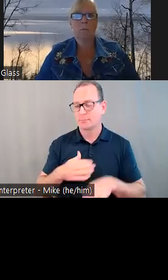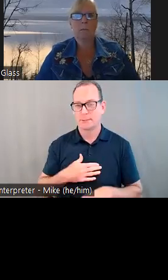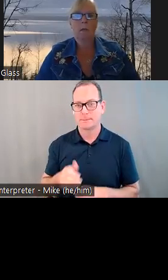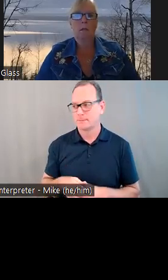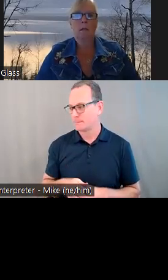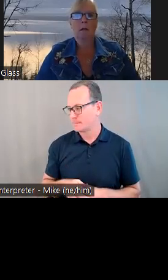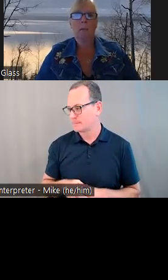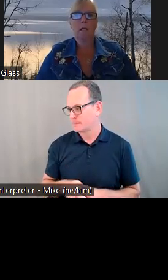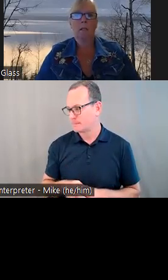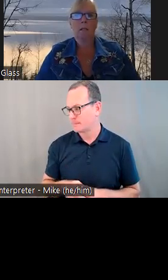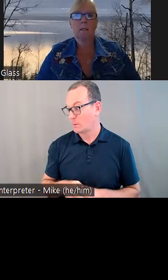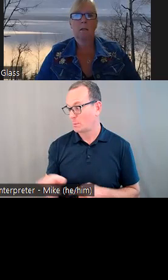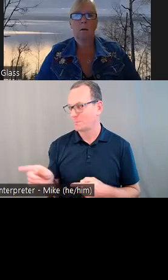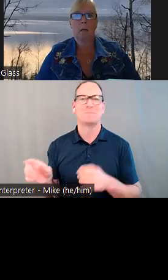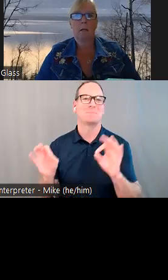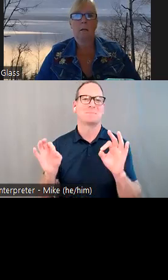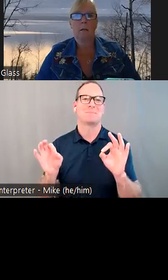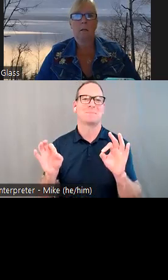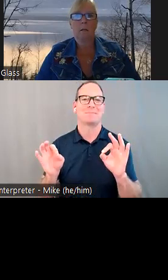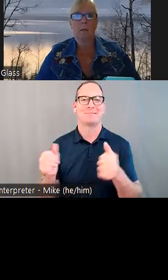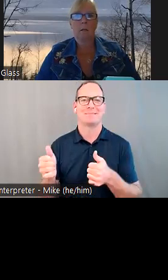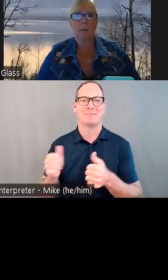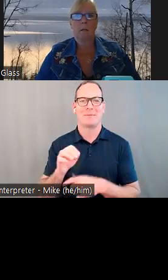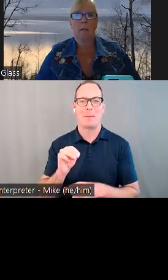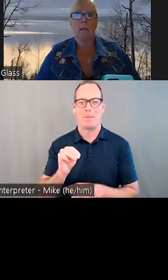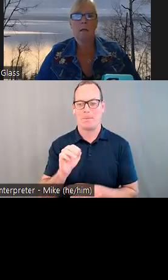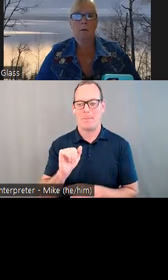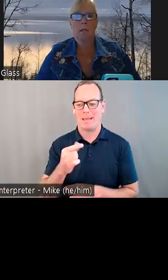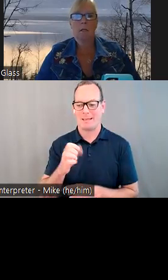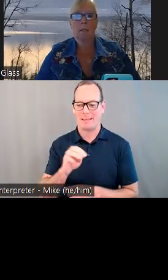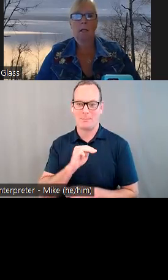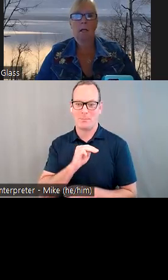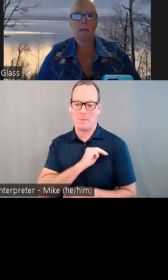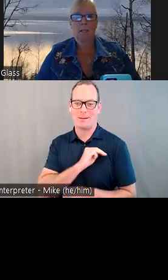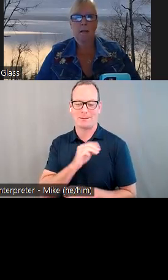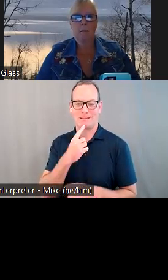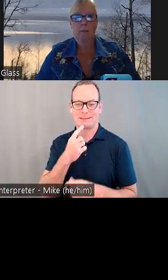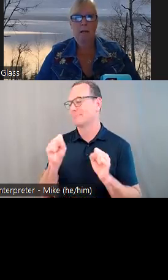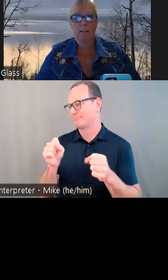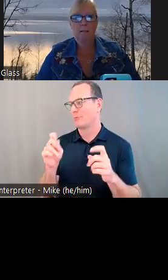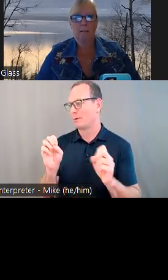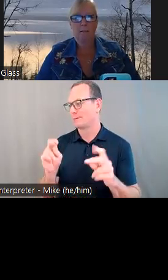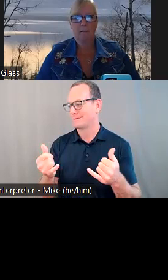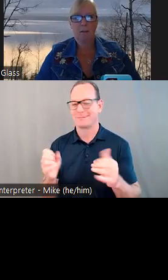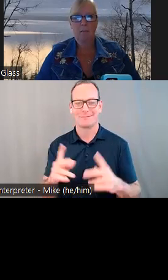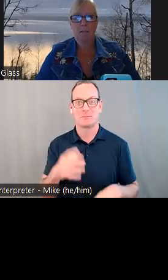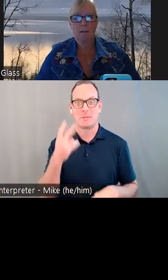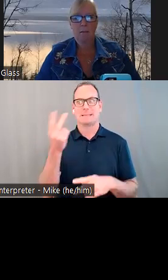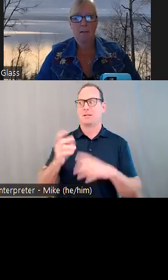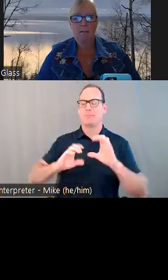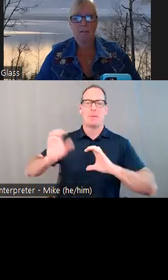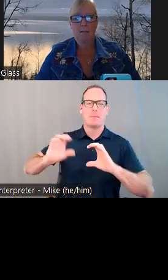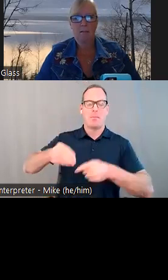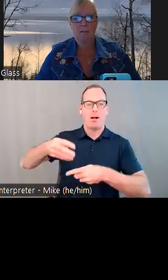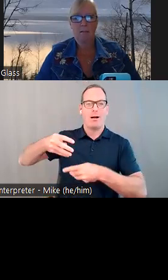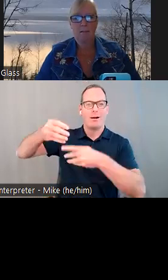Oh, now Maggie says it's on. And now I can see lots of chat comments coming